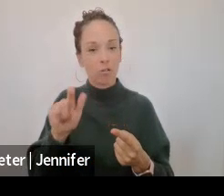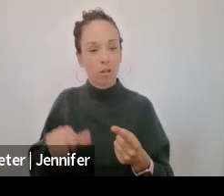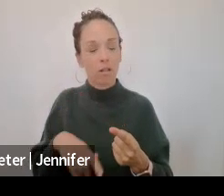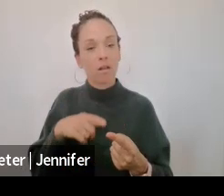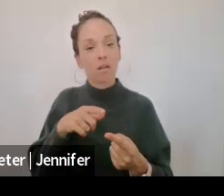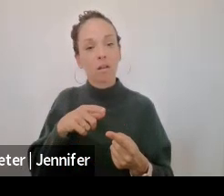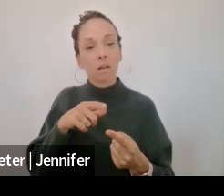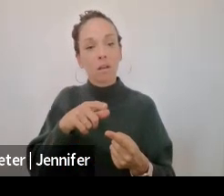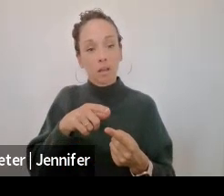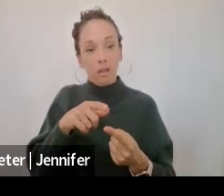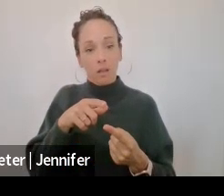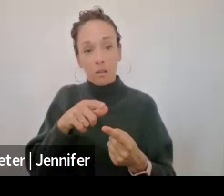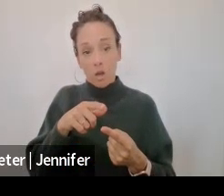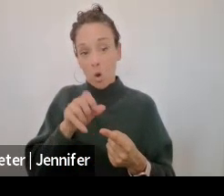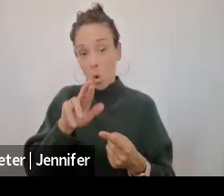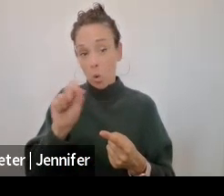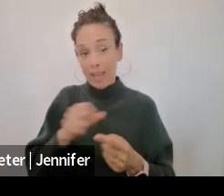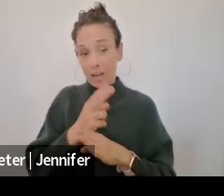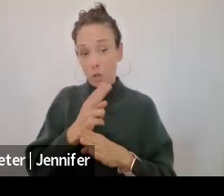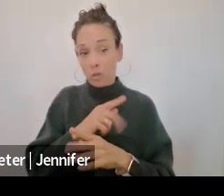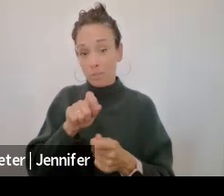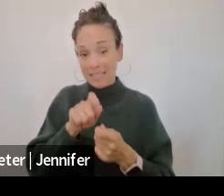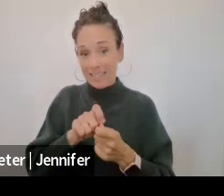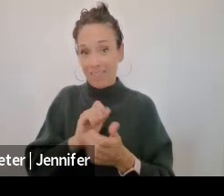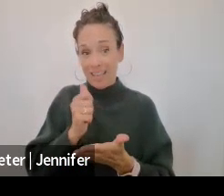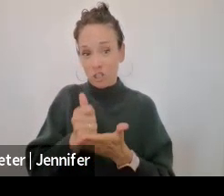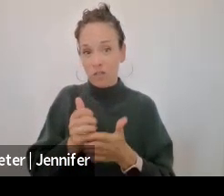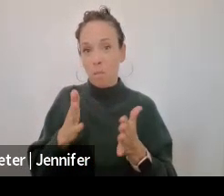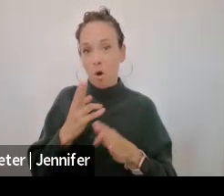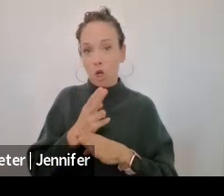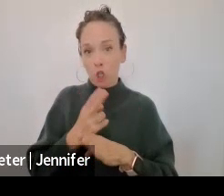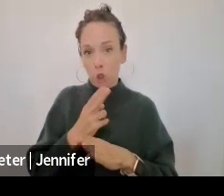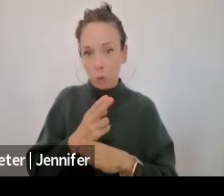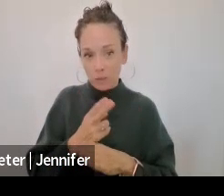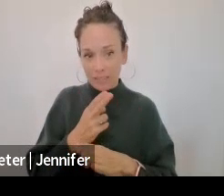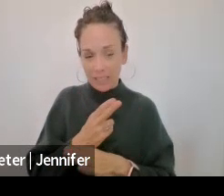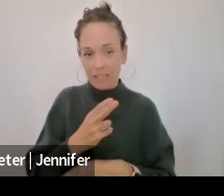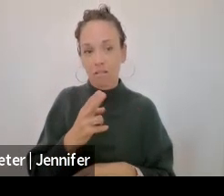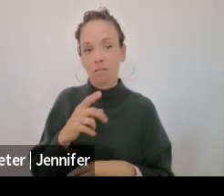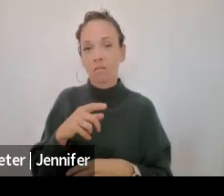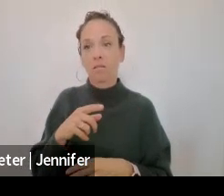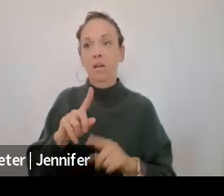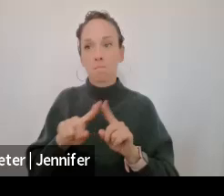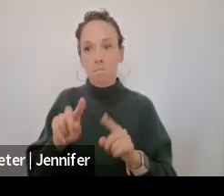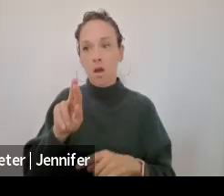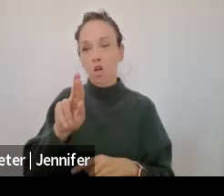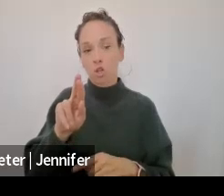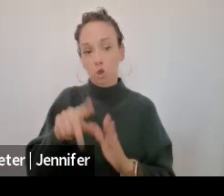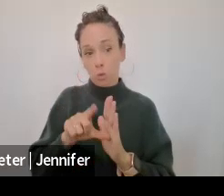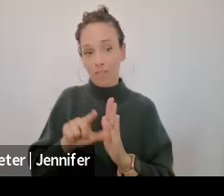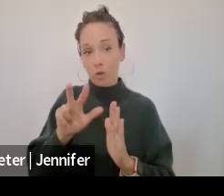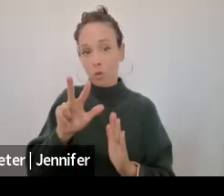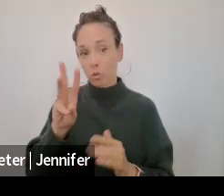our specific the interventions that we may already be using in the classroom. But Review 360 does have a process that helps